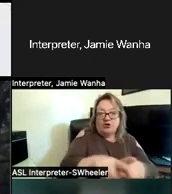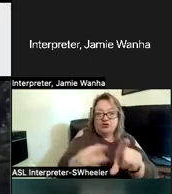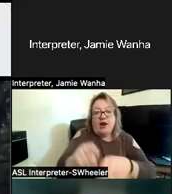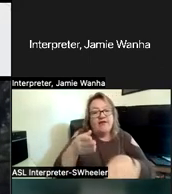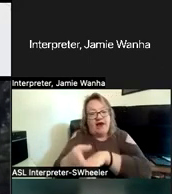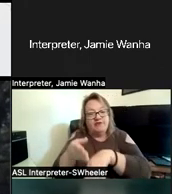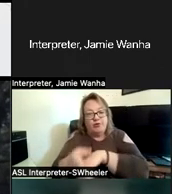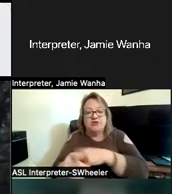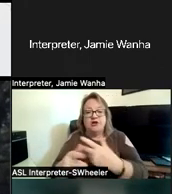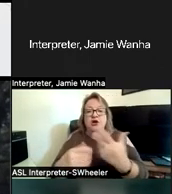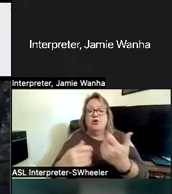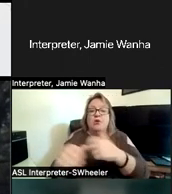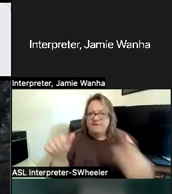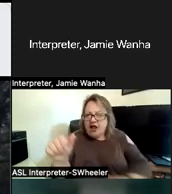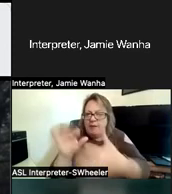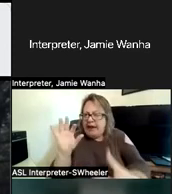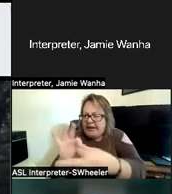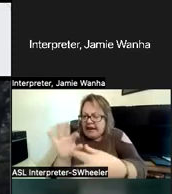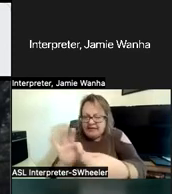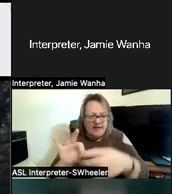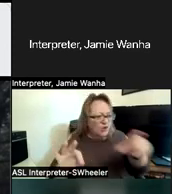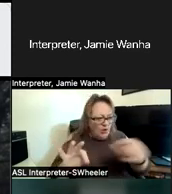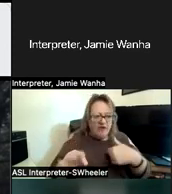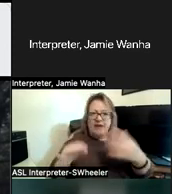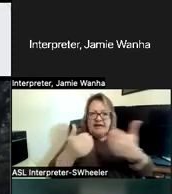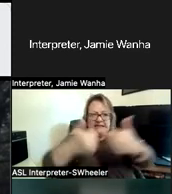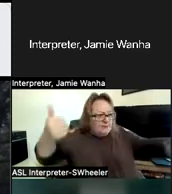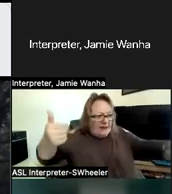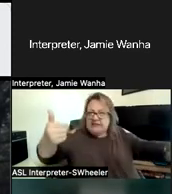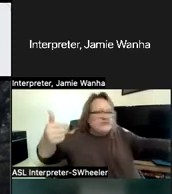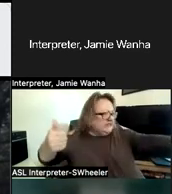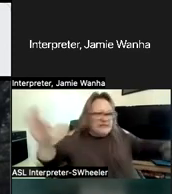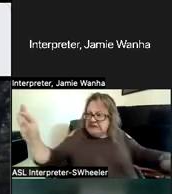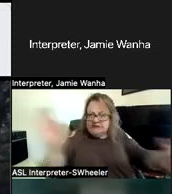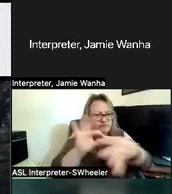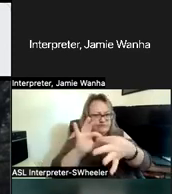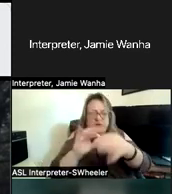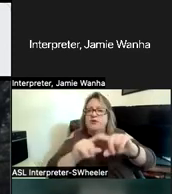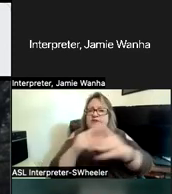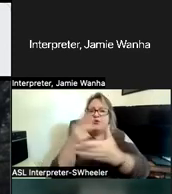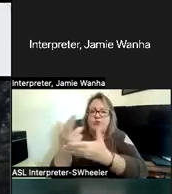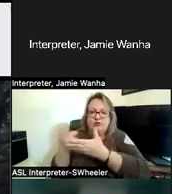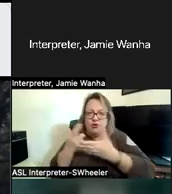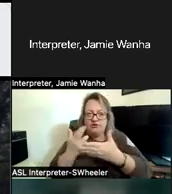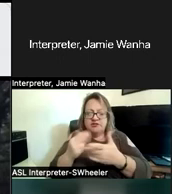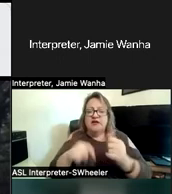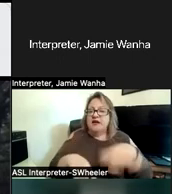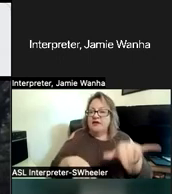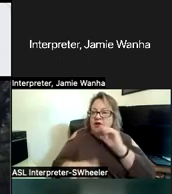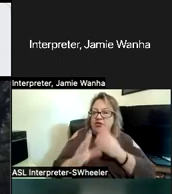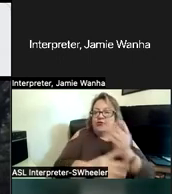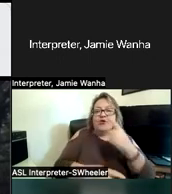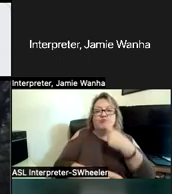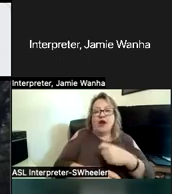where we follow up and connect different clients that have been displaced and affected by disaster with different resources, not only through the Red Cross, but